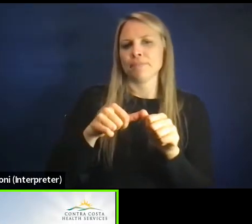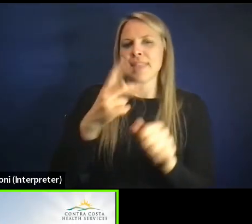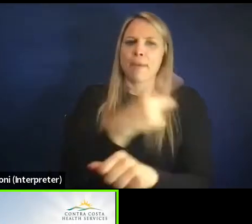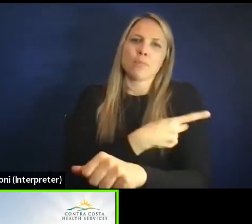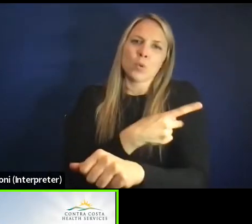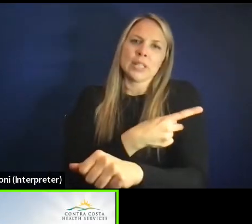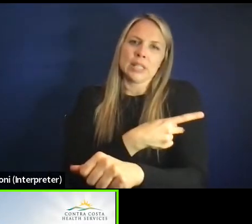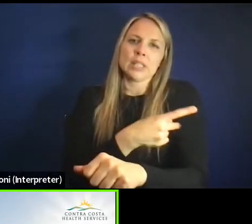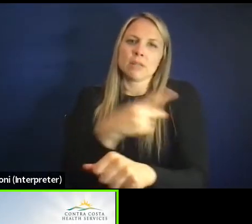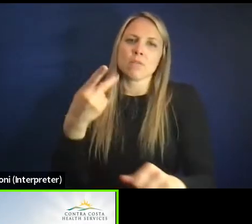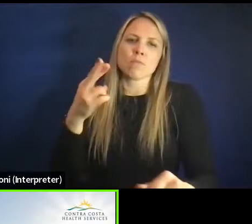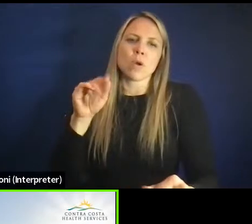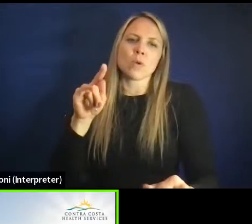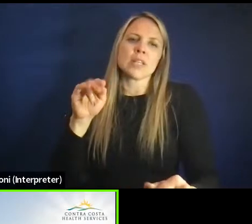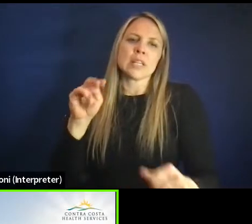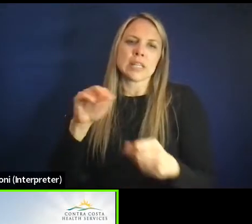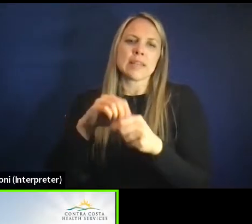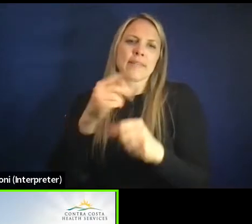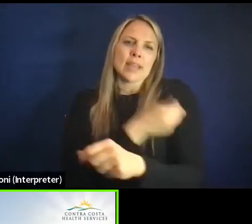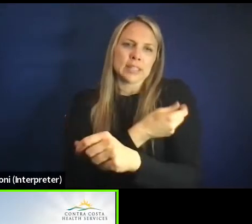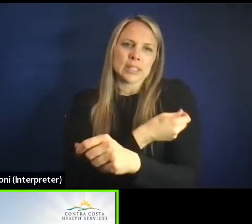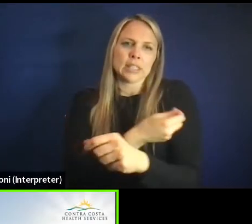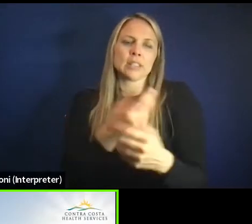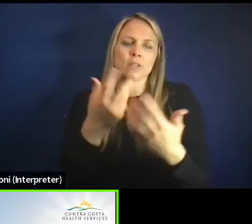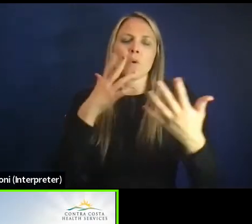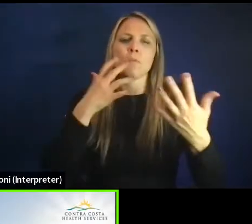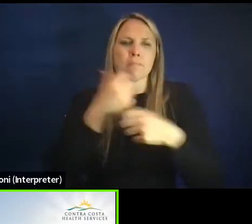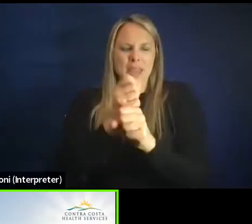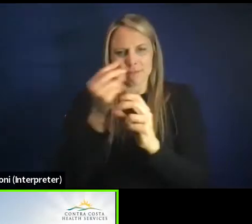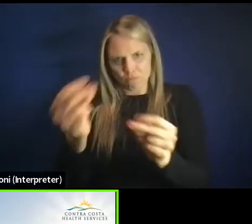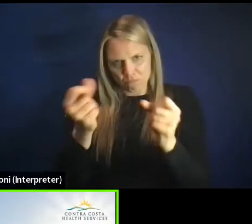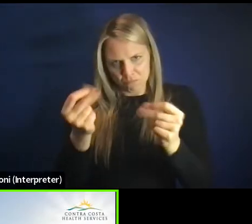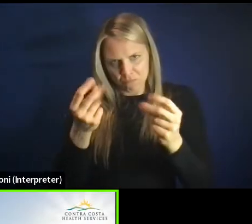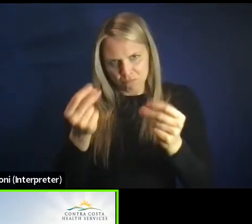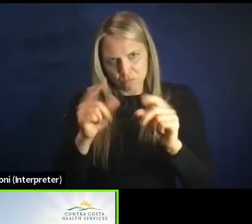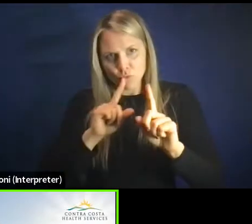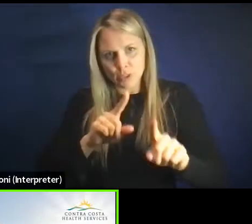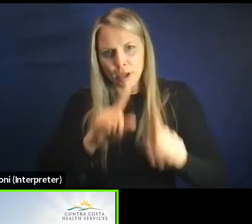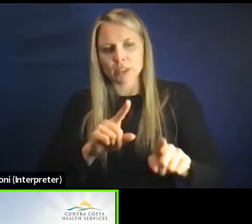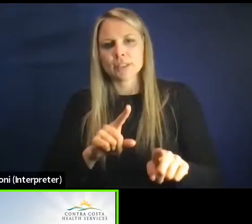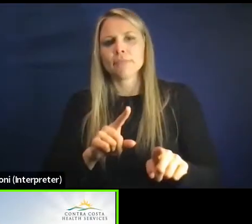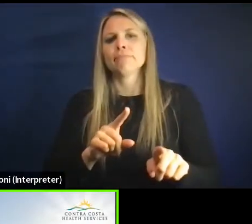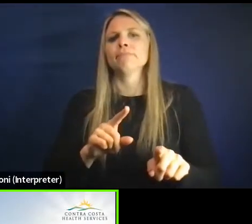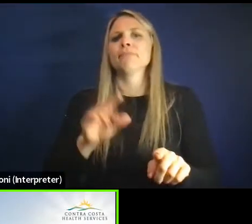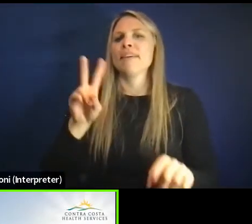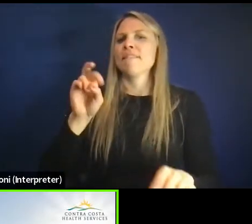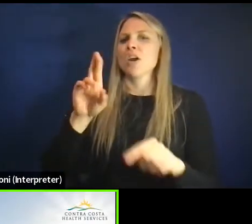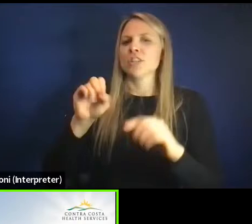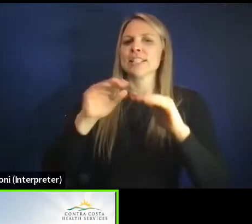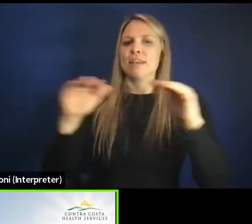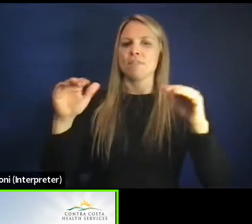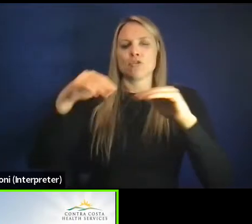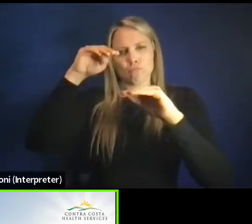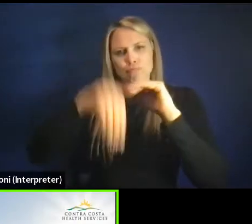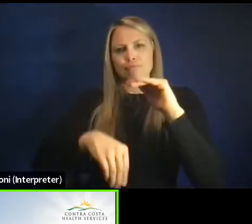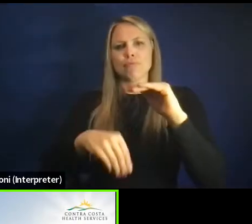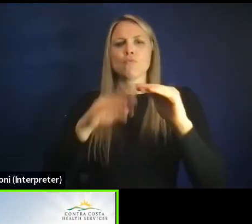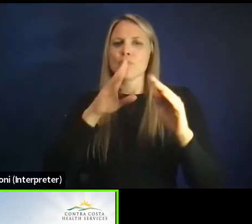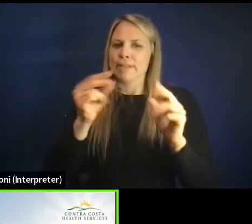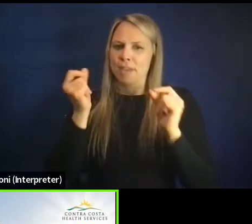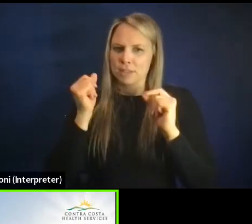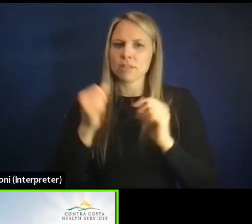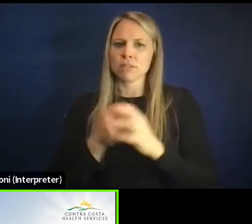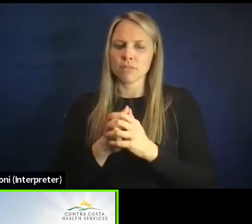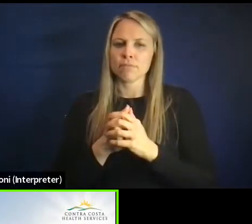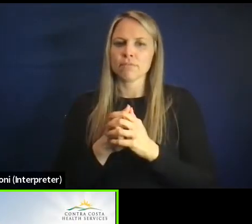proteins that were in the vaccine, and it makes a very vigorous, quick response. So those virus levels drop very low.